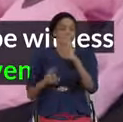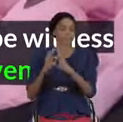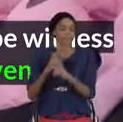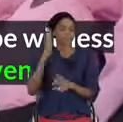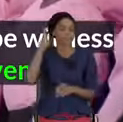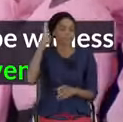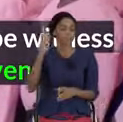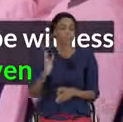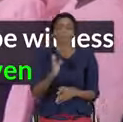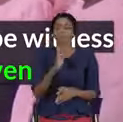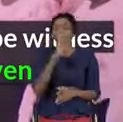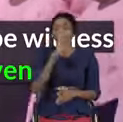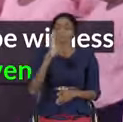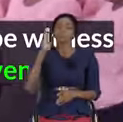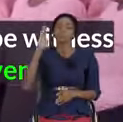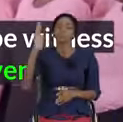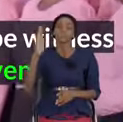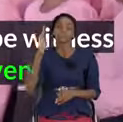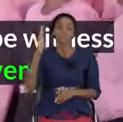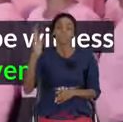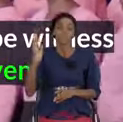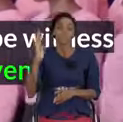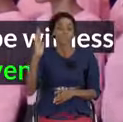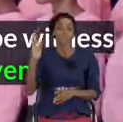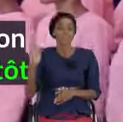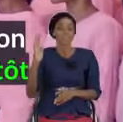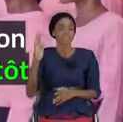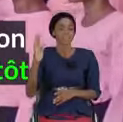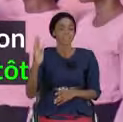whole world will be with him.